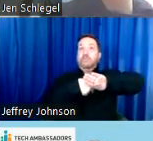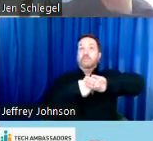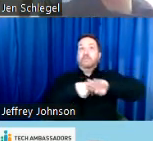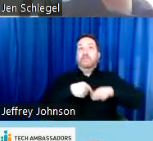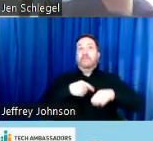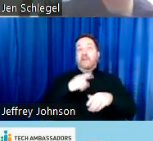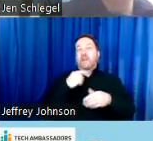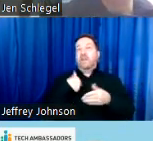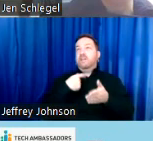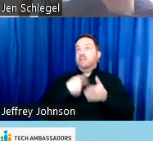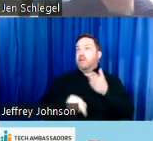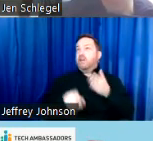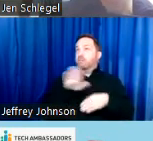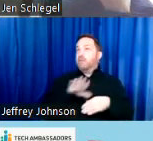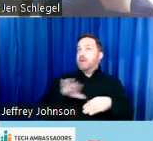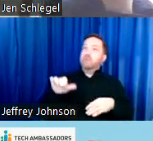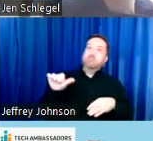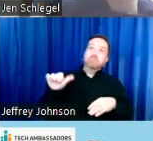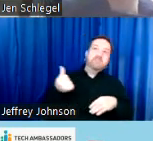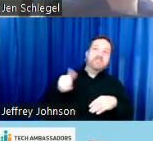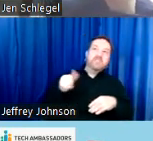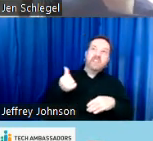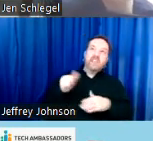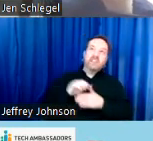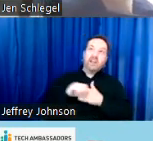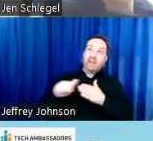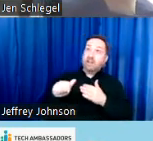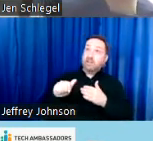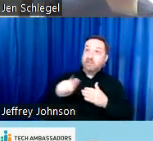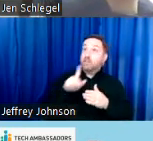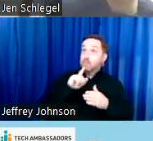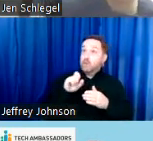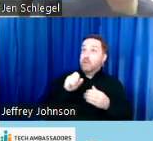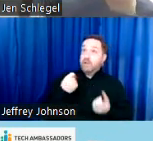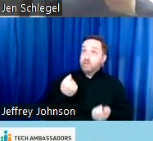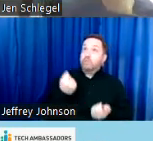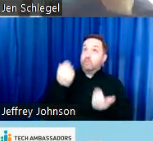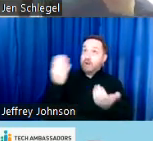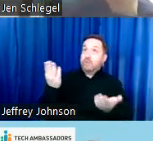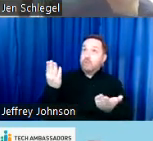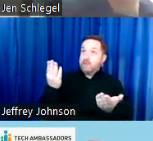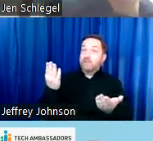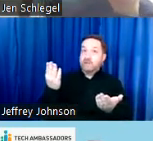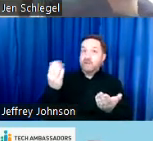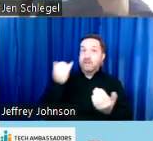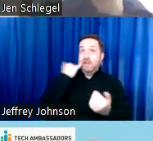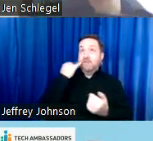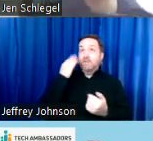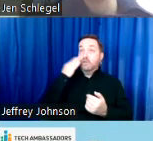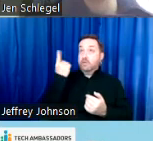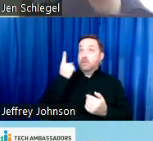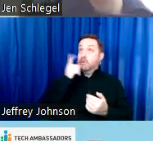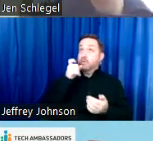about $10 and I could not recommend it more if you are someone who needs to write something down.